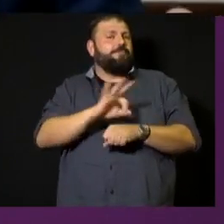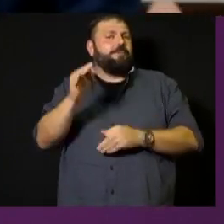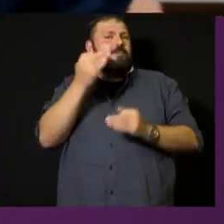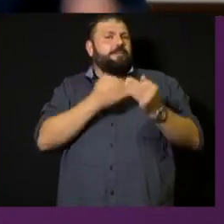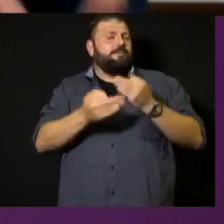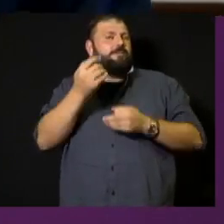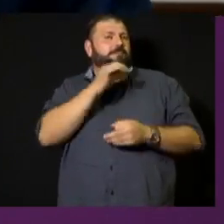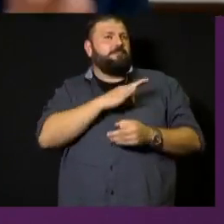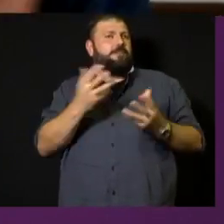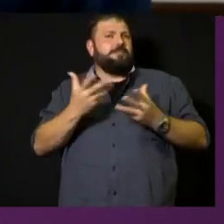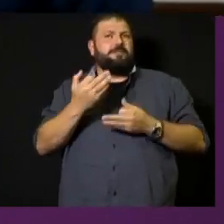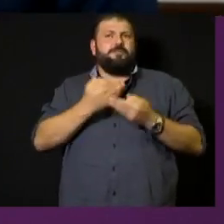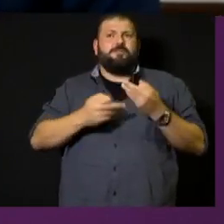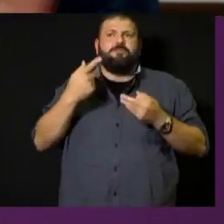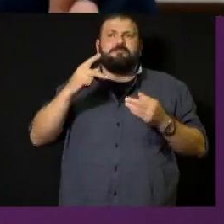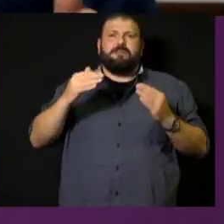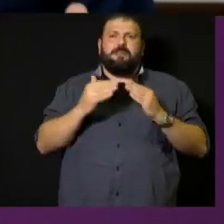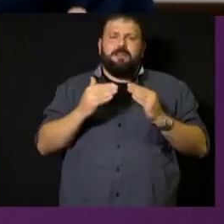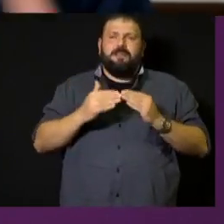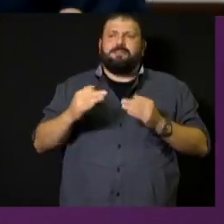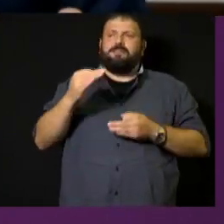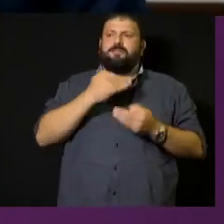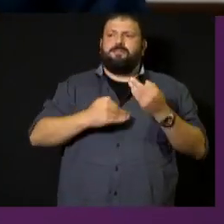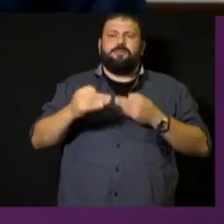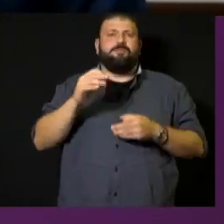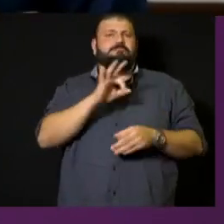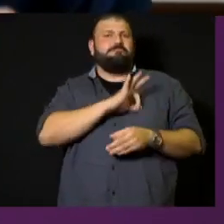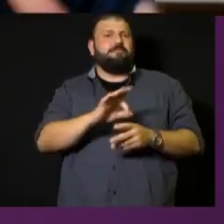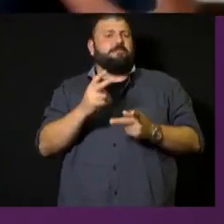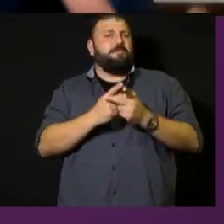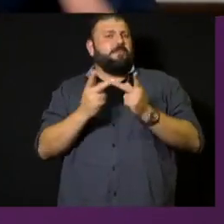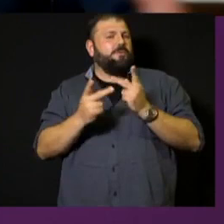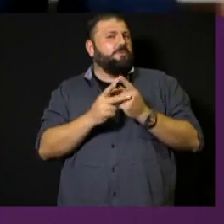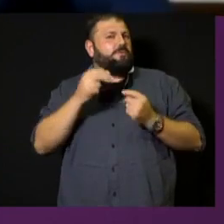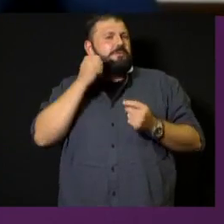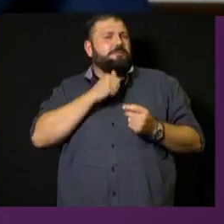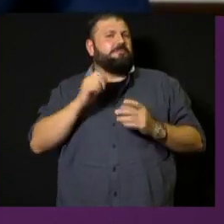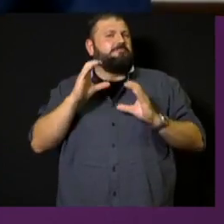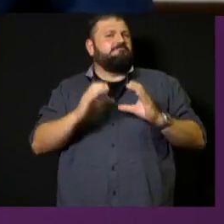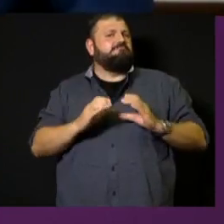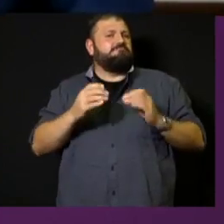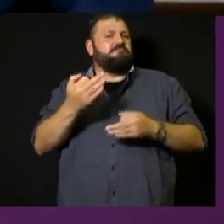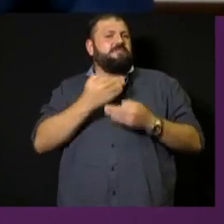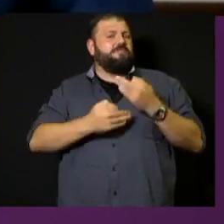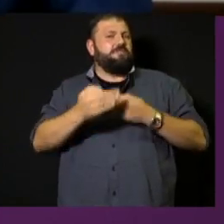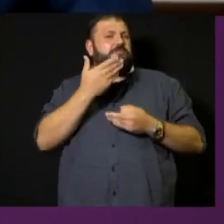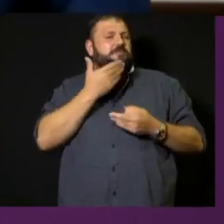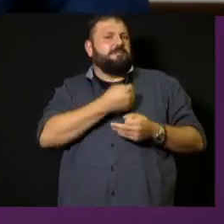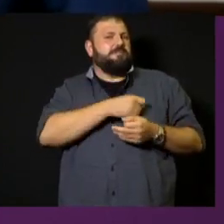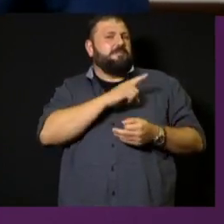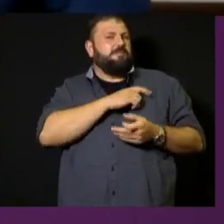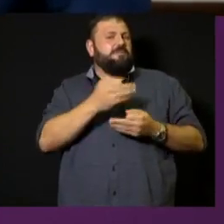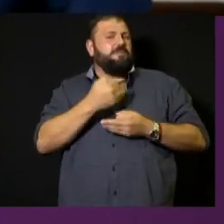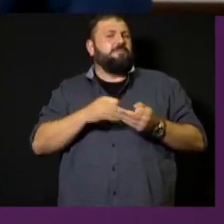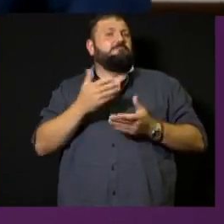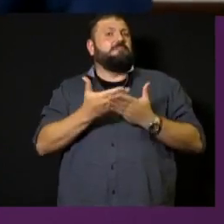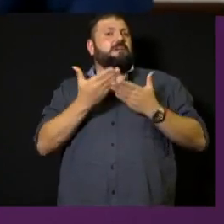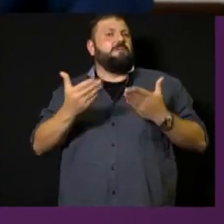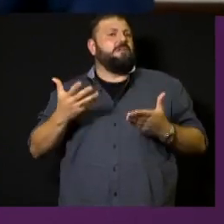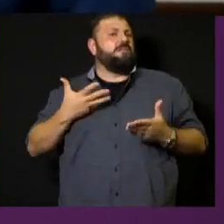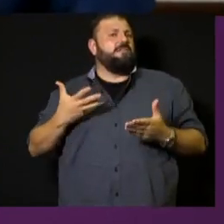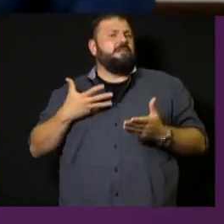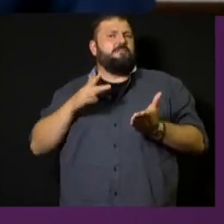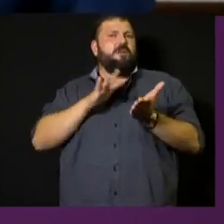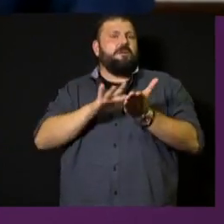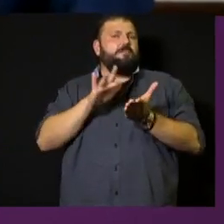have this integration that we need in our homes. We need these products for the skiing and also